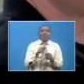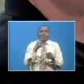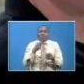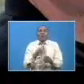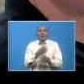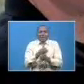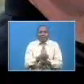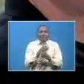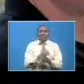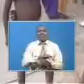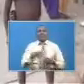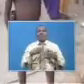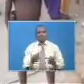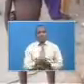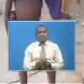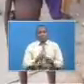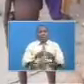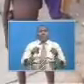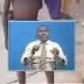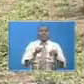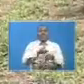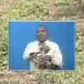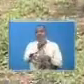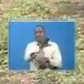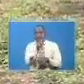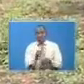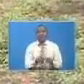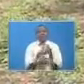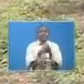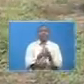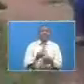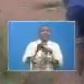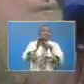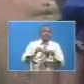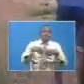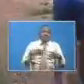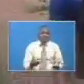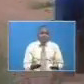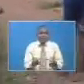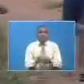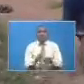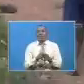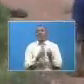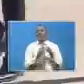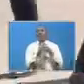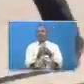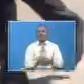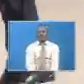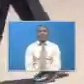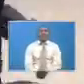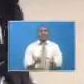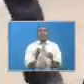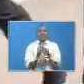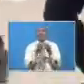active in parenting duties. However, other factors such as cultural expectations also played a role. With